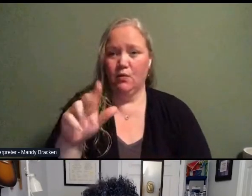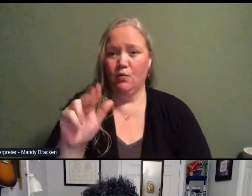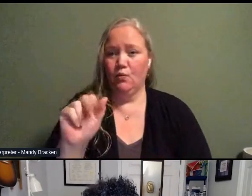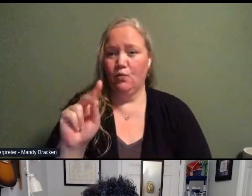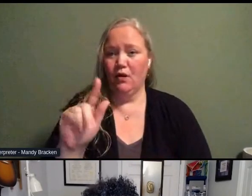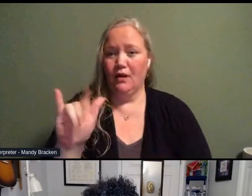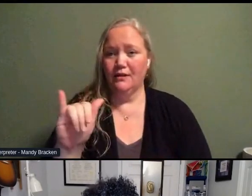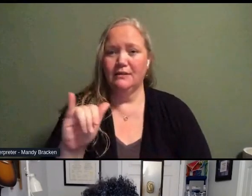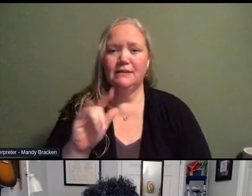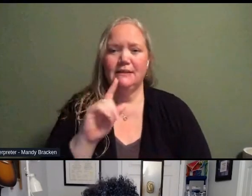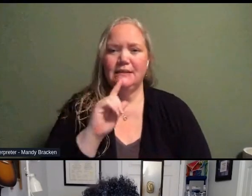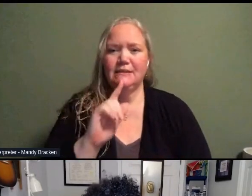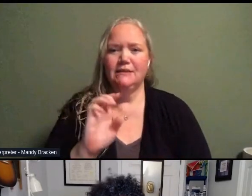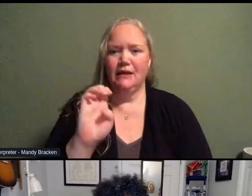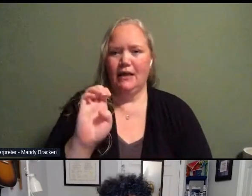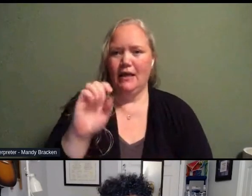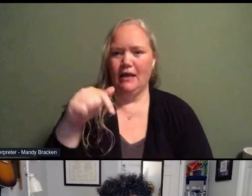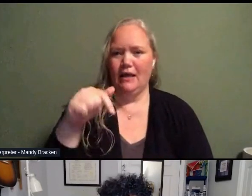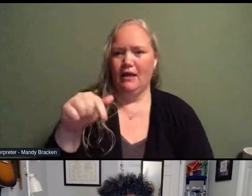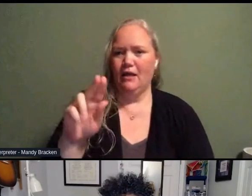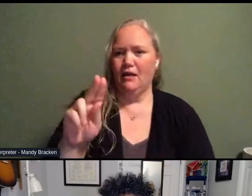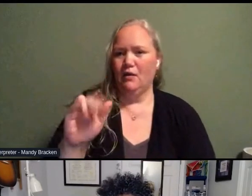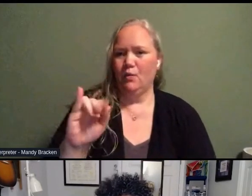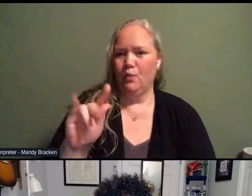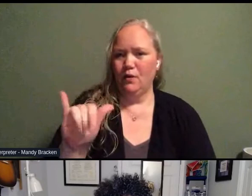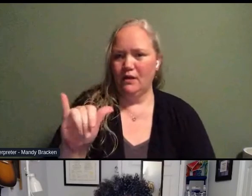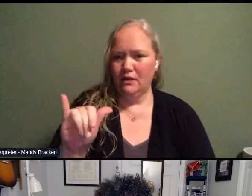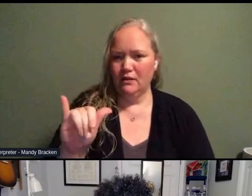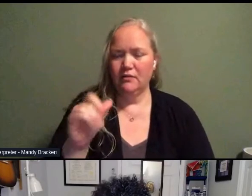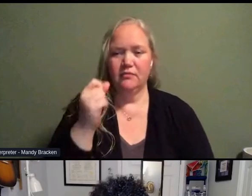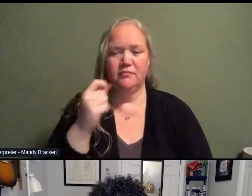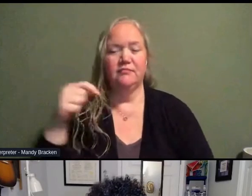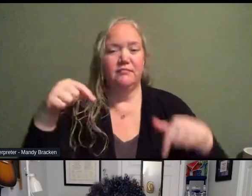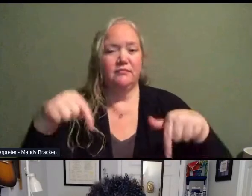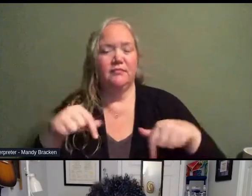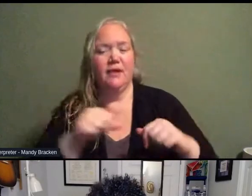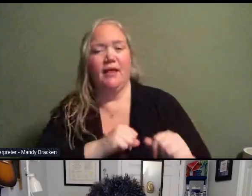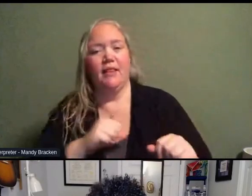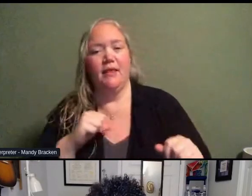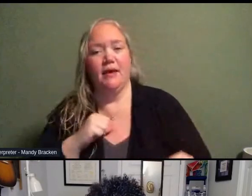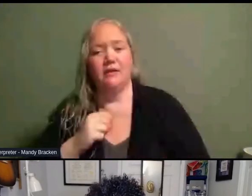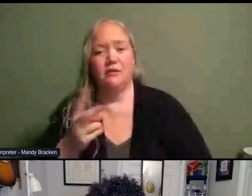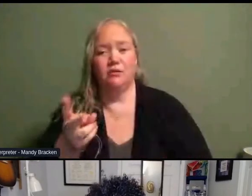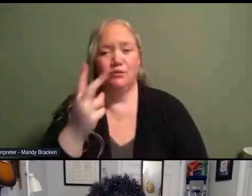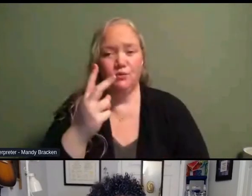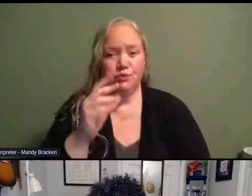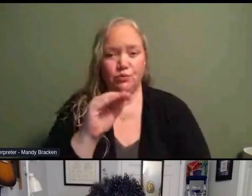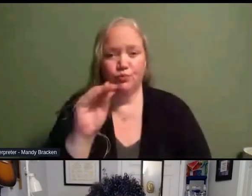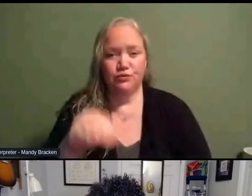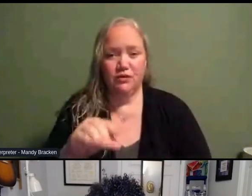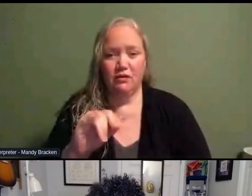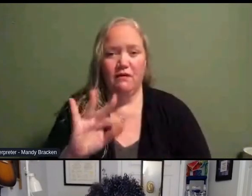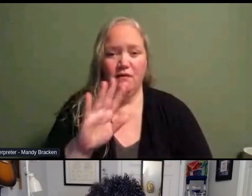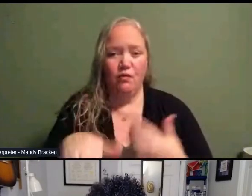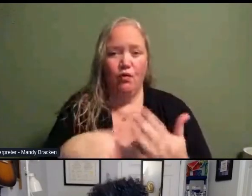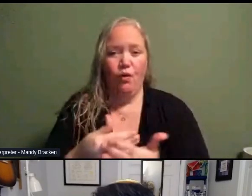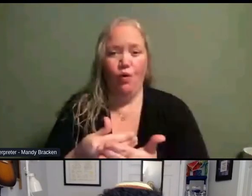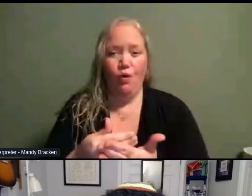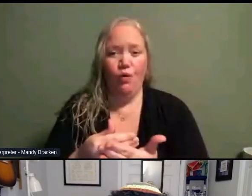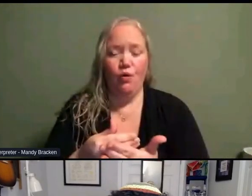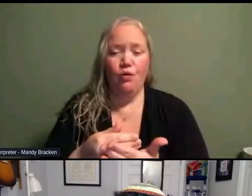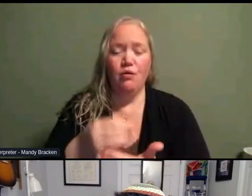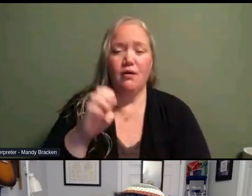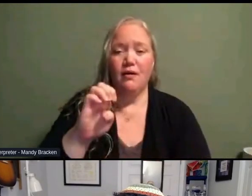all philanthropy goes to Jewish women of color organizations that are owned or